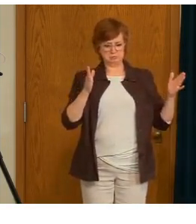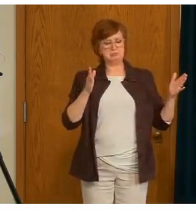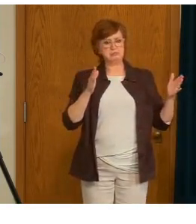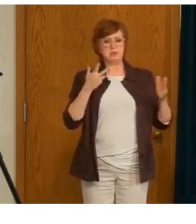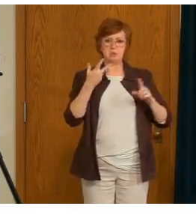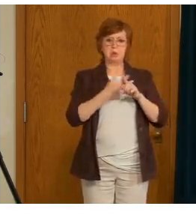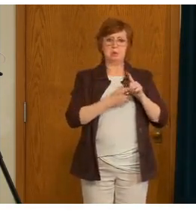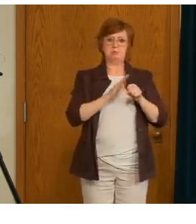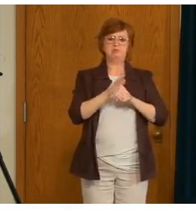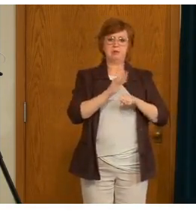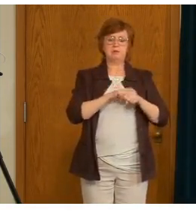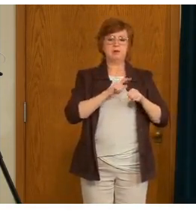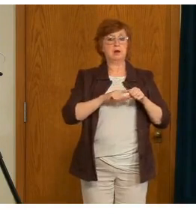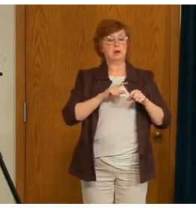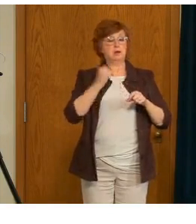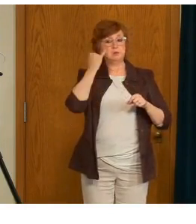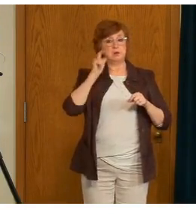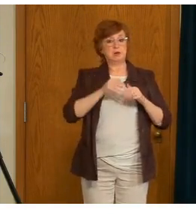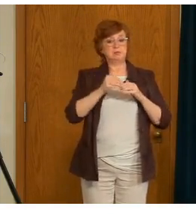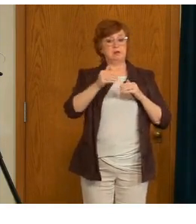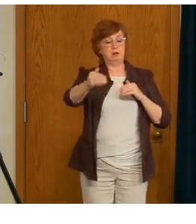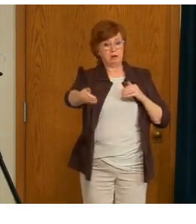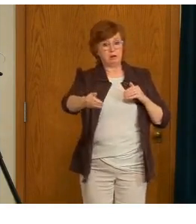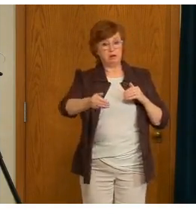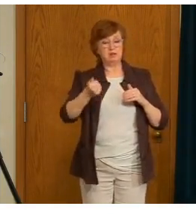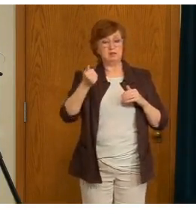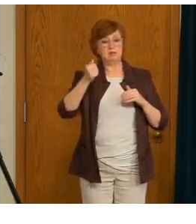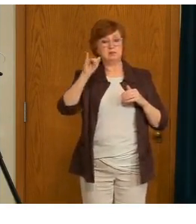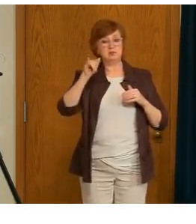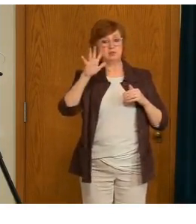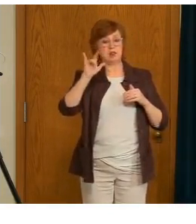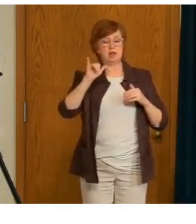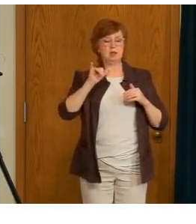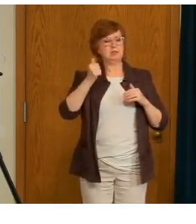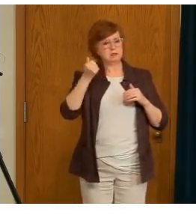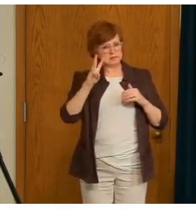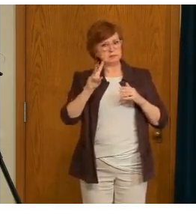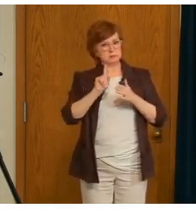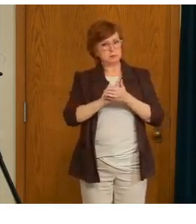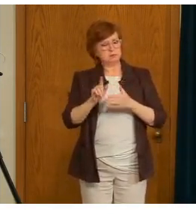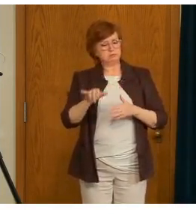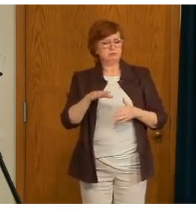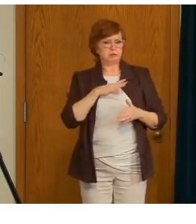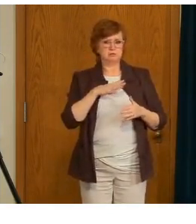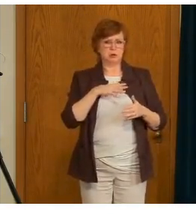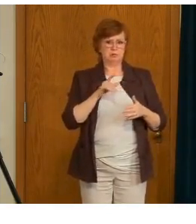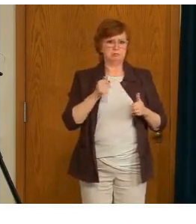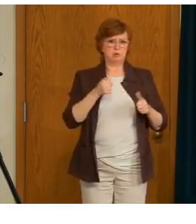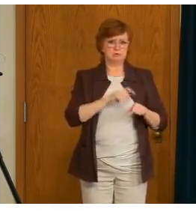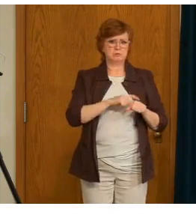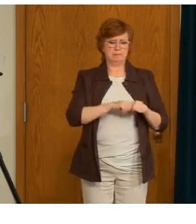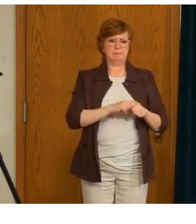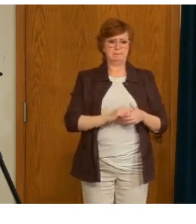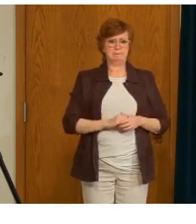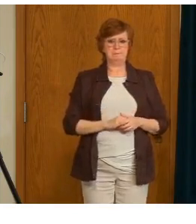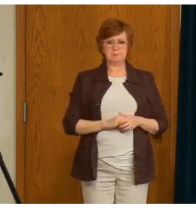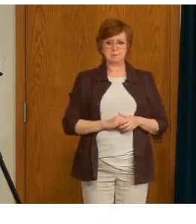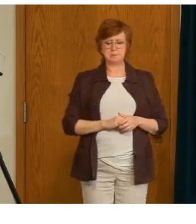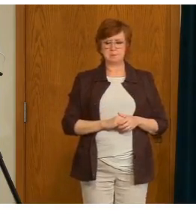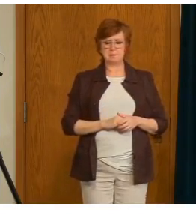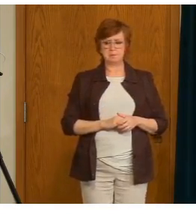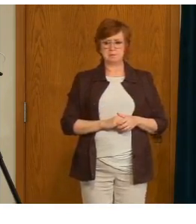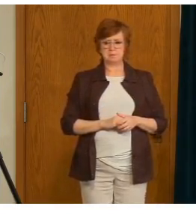of time. But of course, if there's any issues with shipments of specific vaccines, we are actively looking